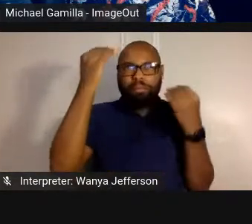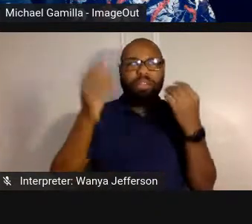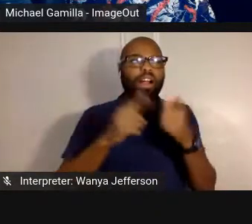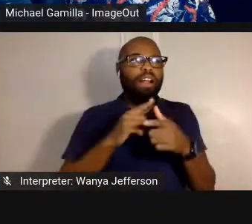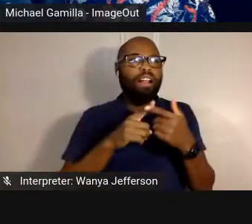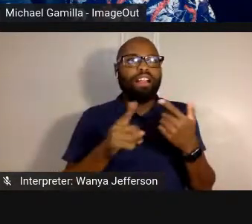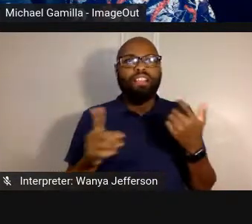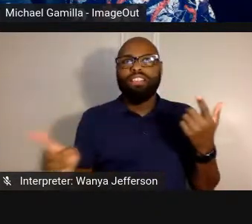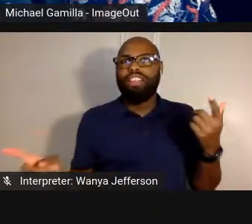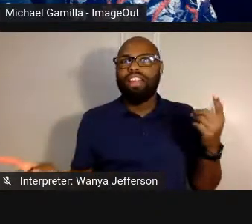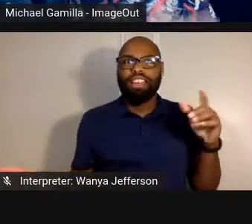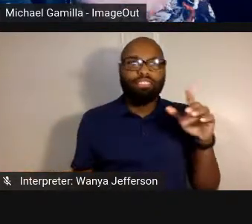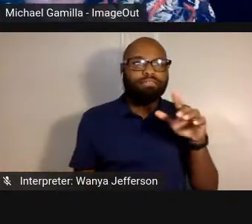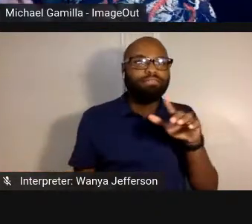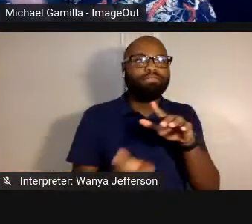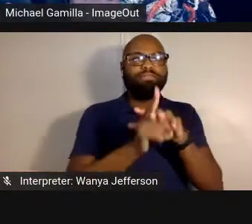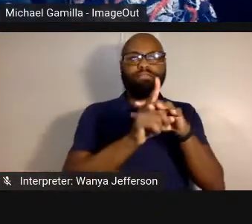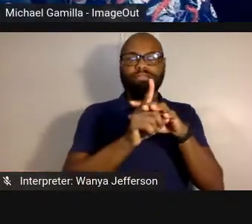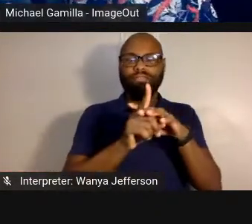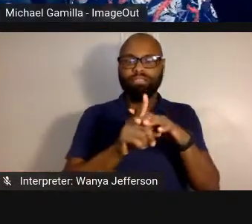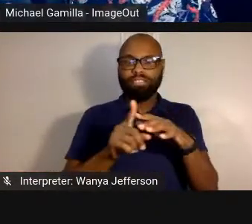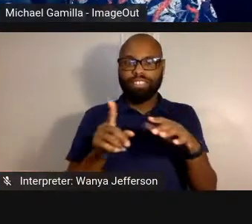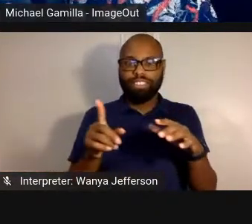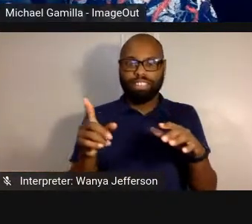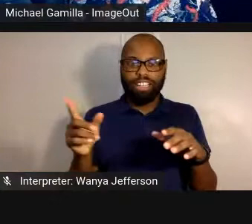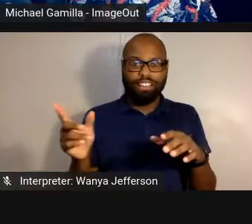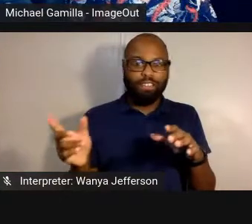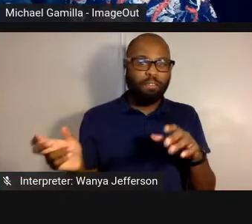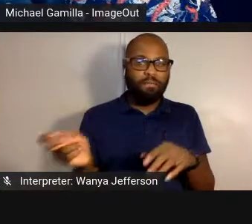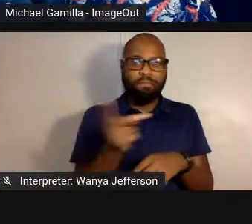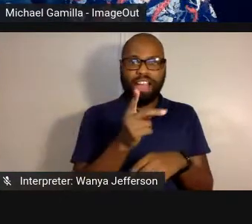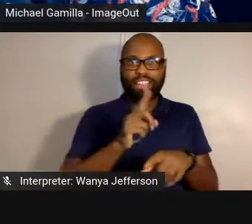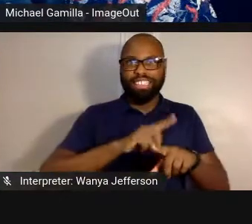point in their life when they reconnect. Let's do this the next year.